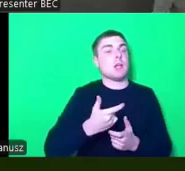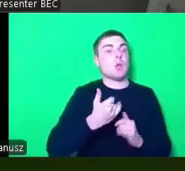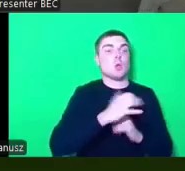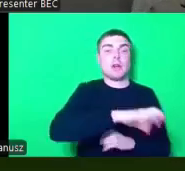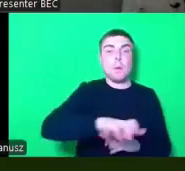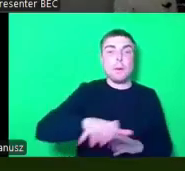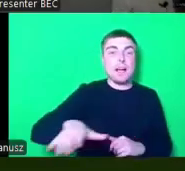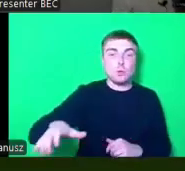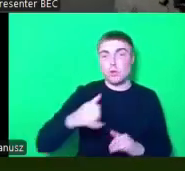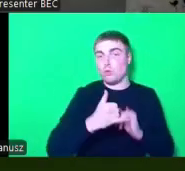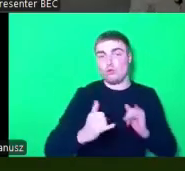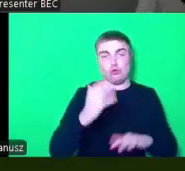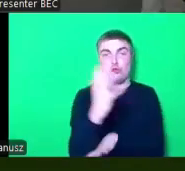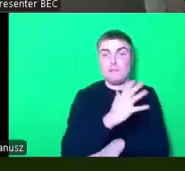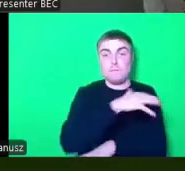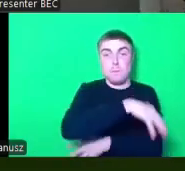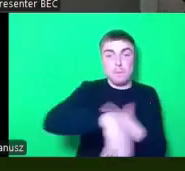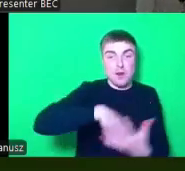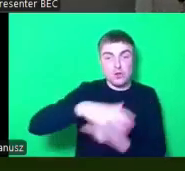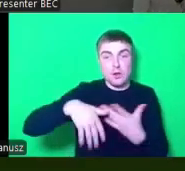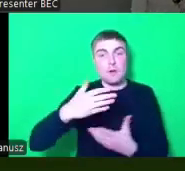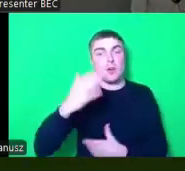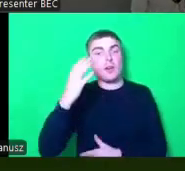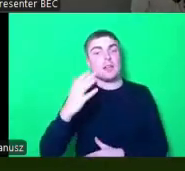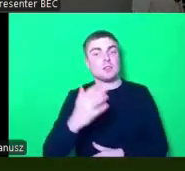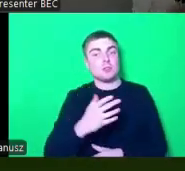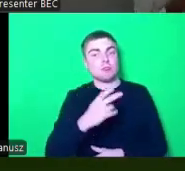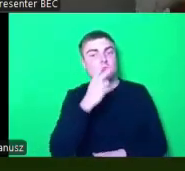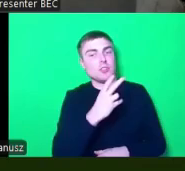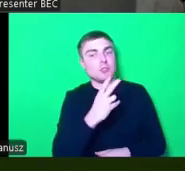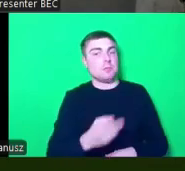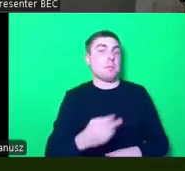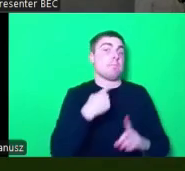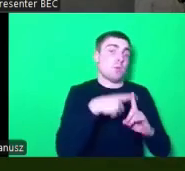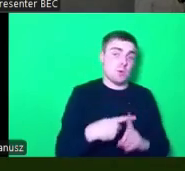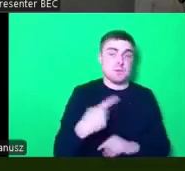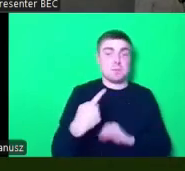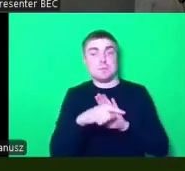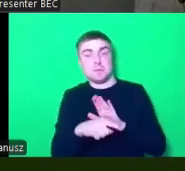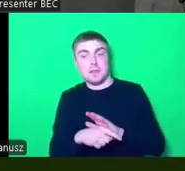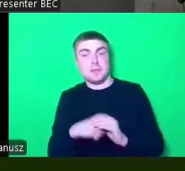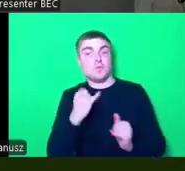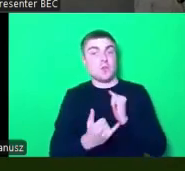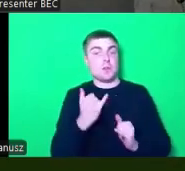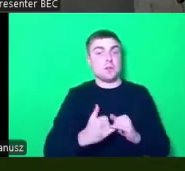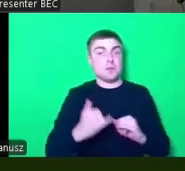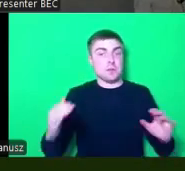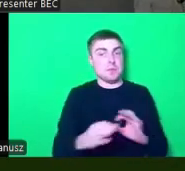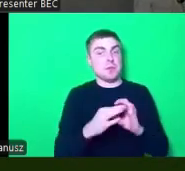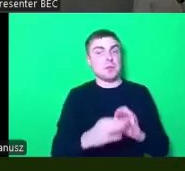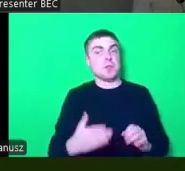some weak points. And by bringing them together, you get what we call a jack of all trades and a master of